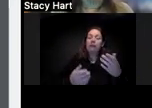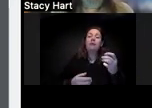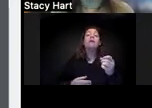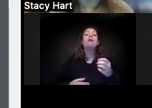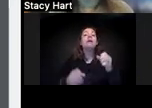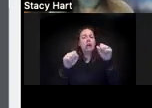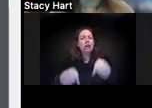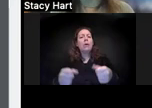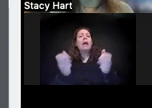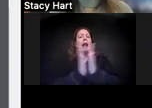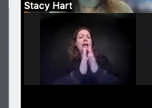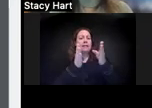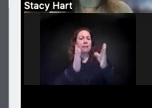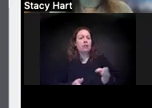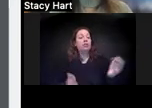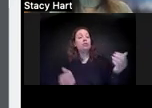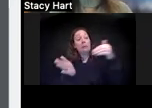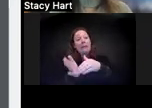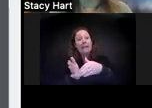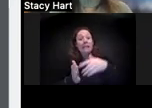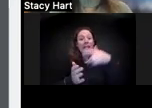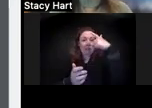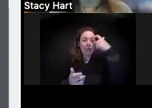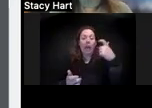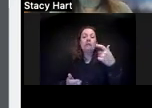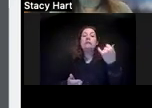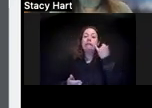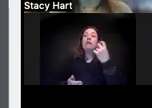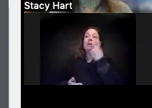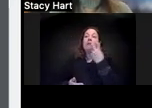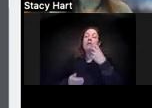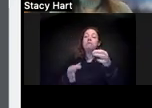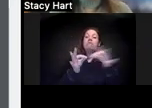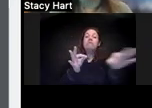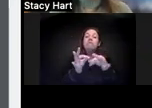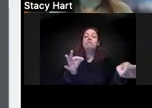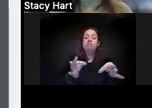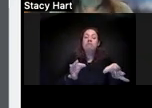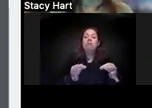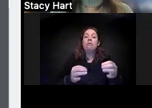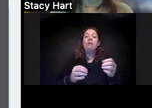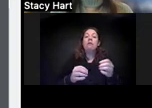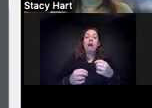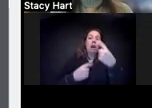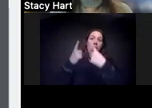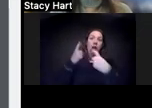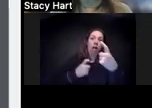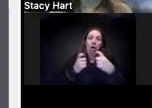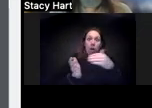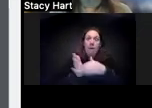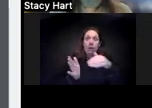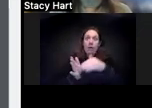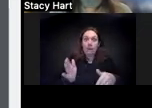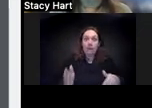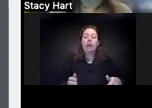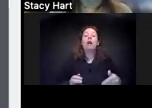or twice because anxiety can increase a speech impediment. Paraphrase back what